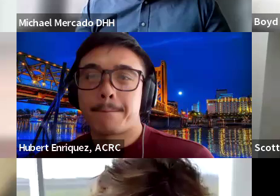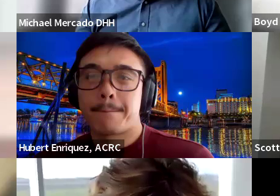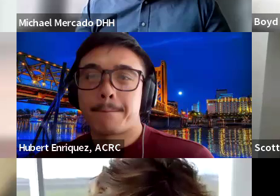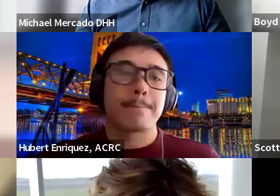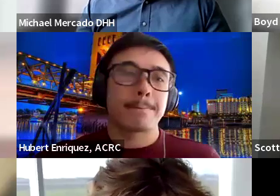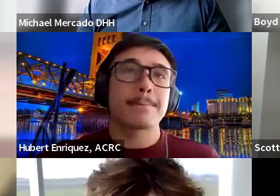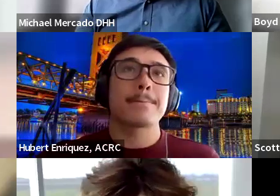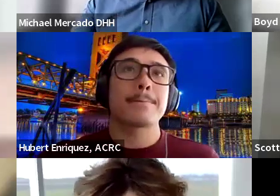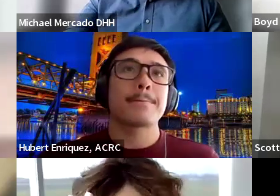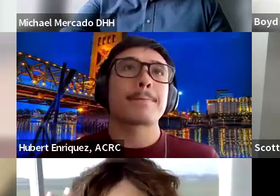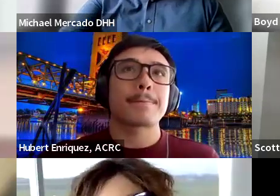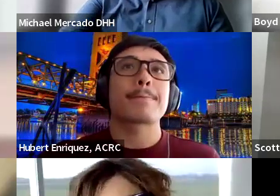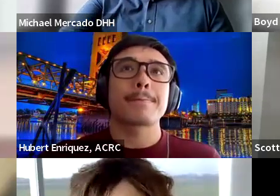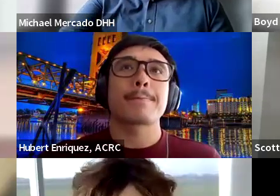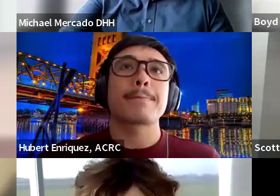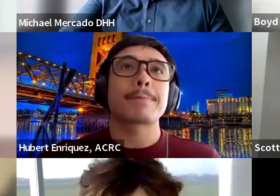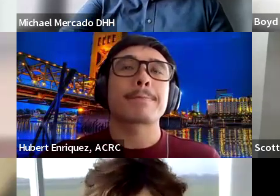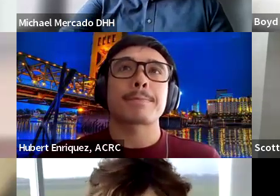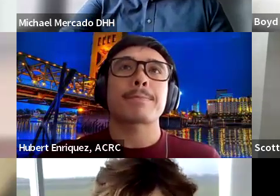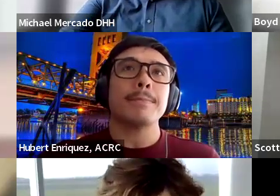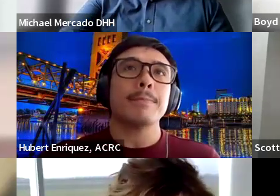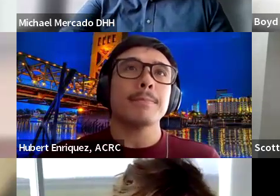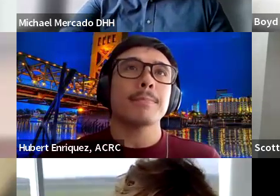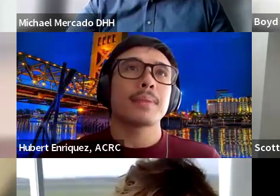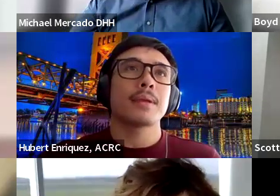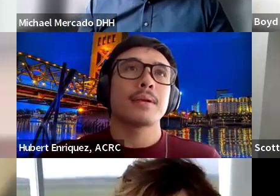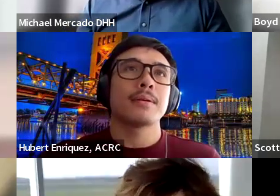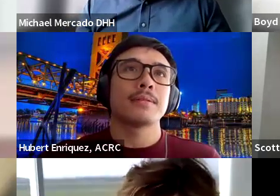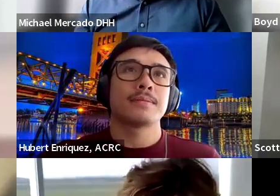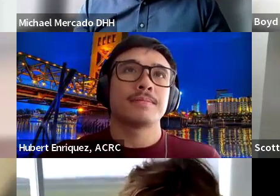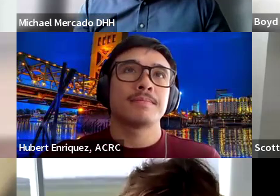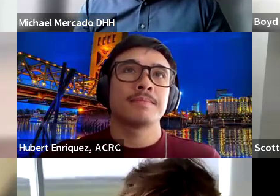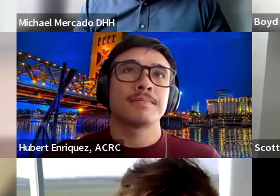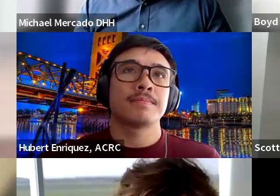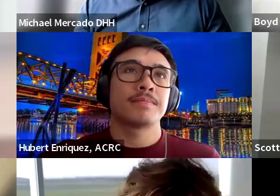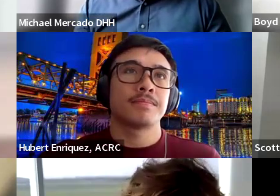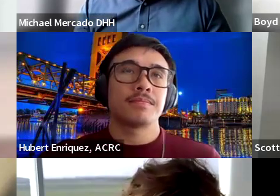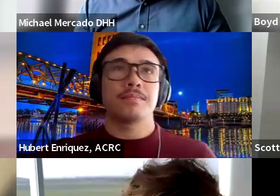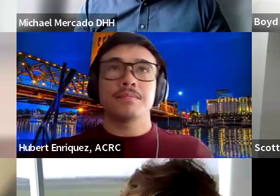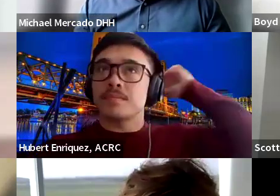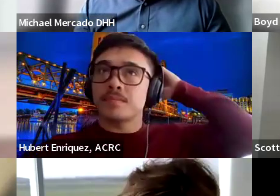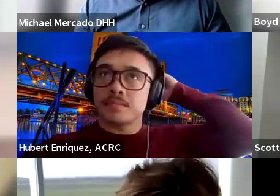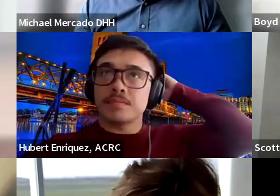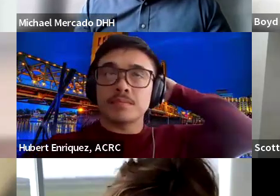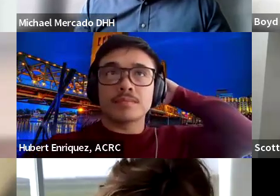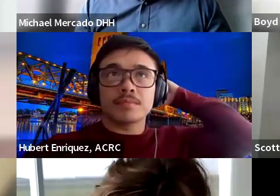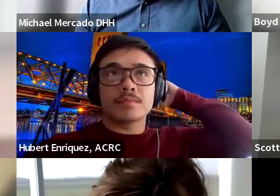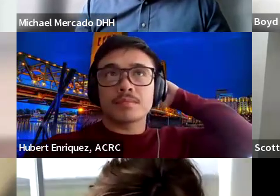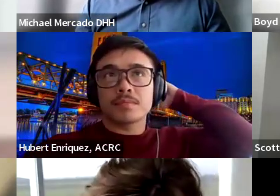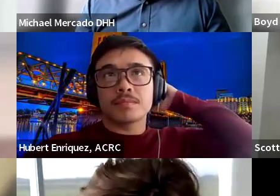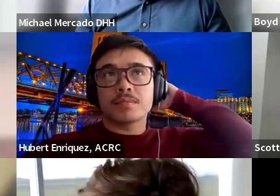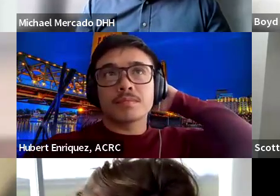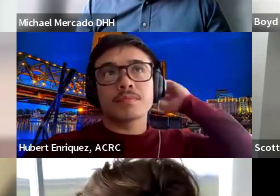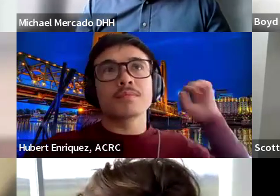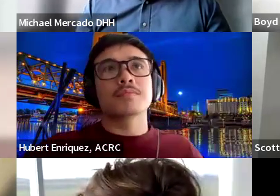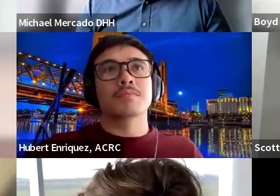much. Really appreciate that. And it's good for everyone to know where those resources are, both on our